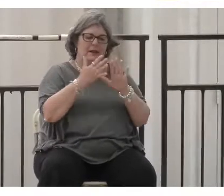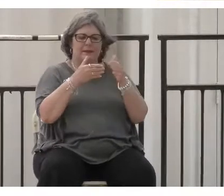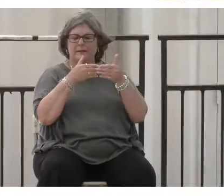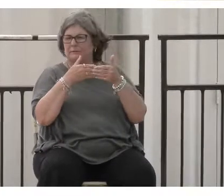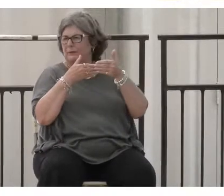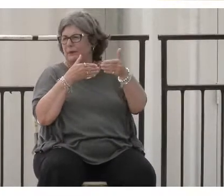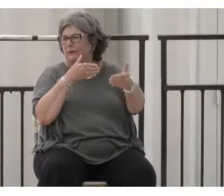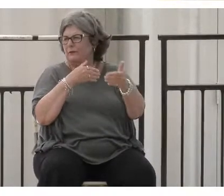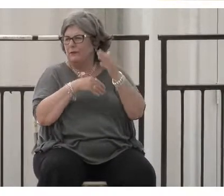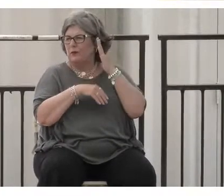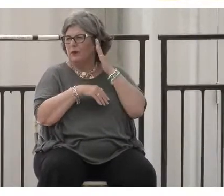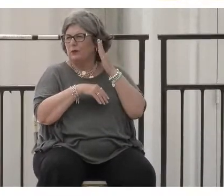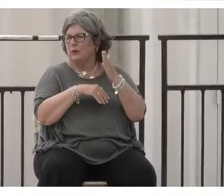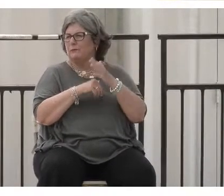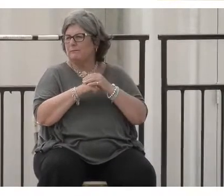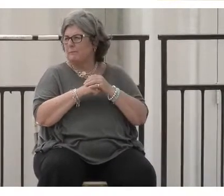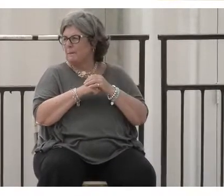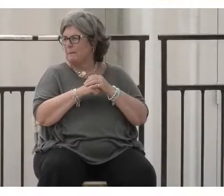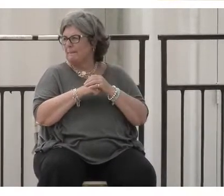forward.